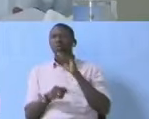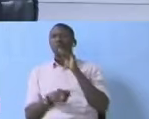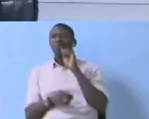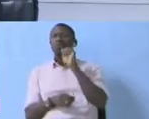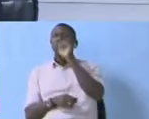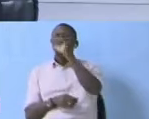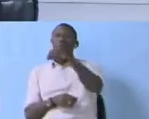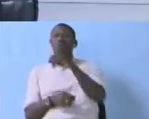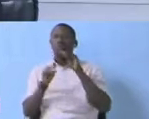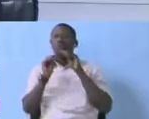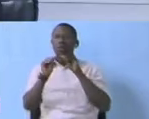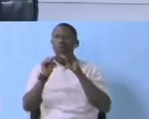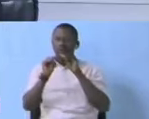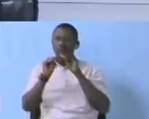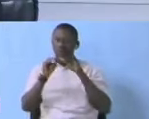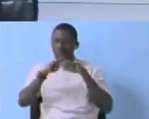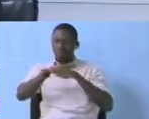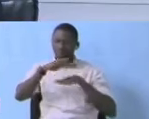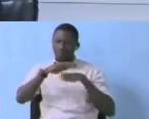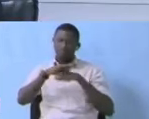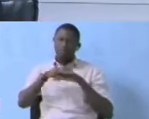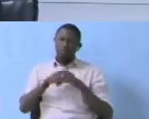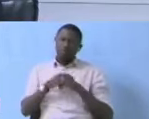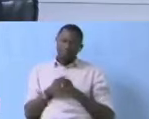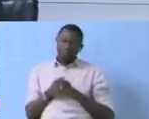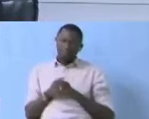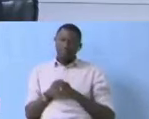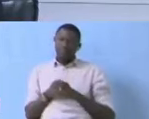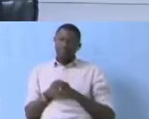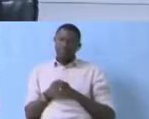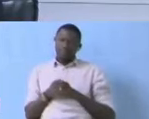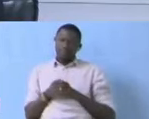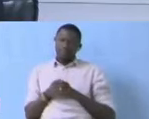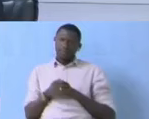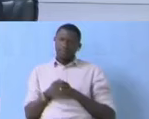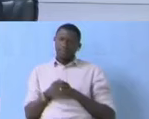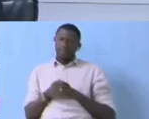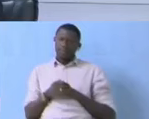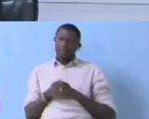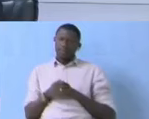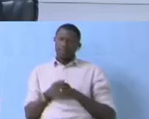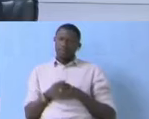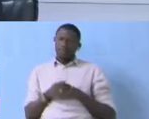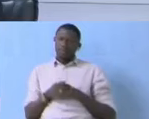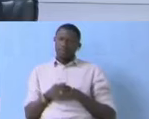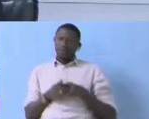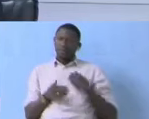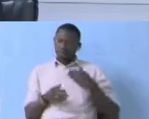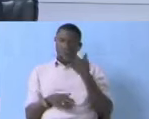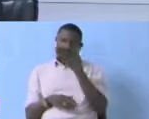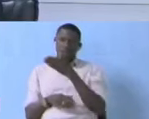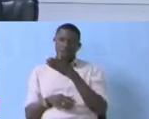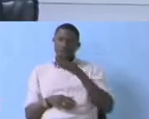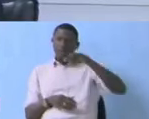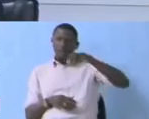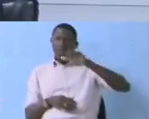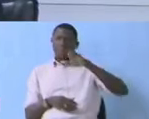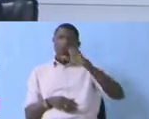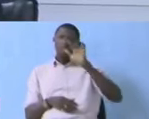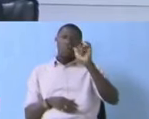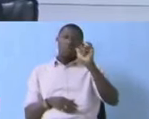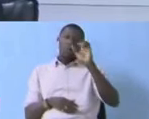tadamin. Menu Mayok Primary School le. I was at the Mayok Primary School. Tata